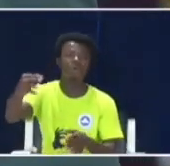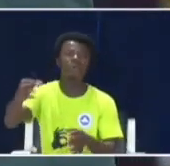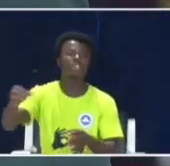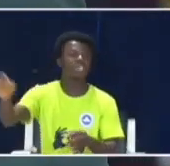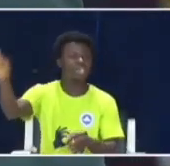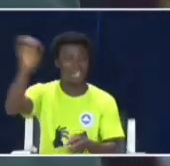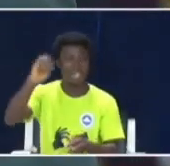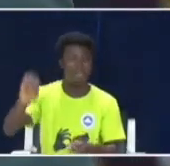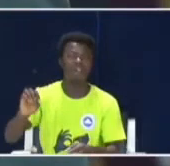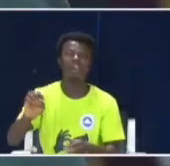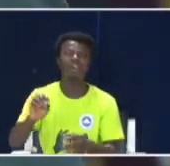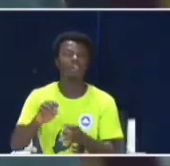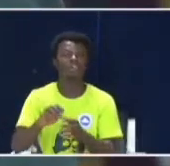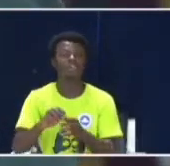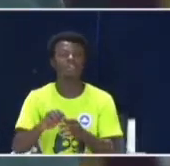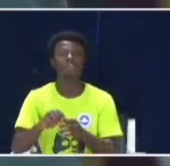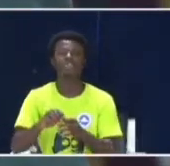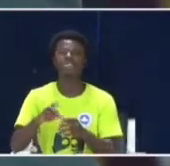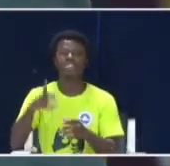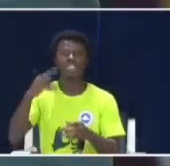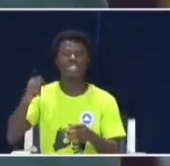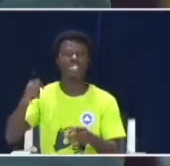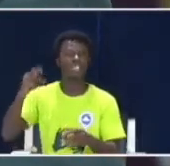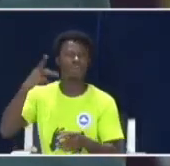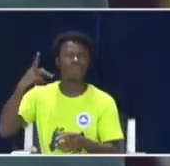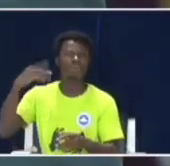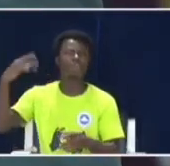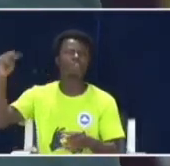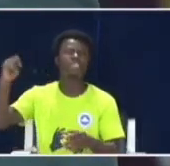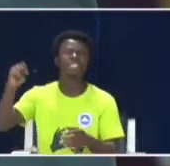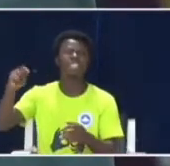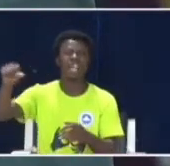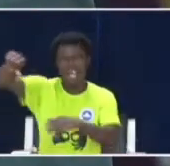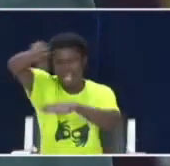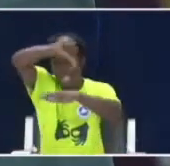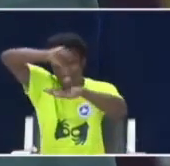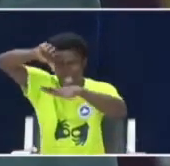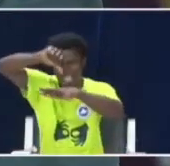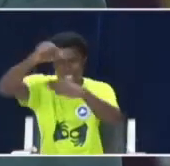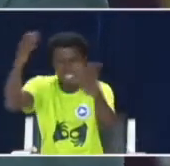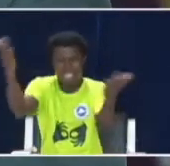never. So the purpose of the anointing service